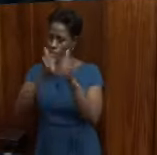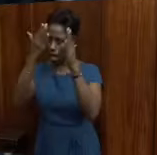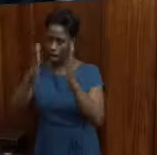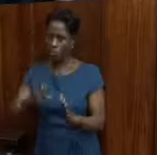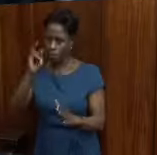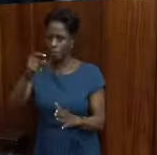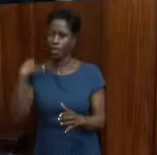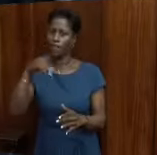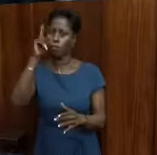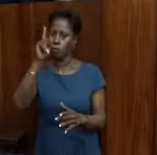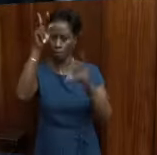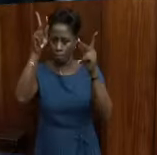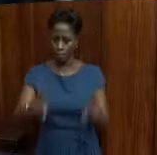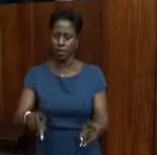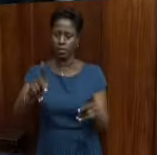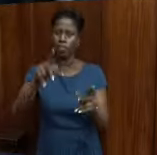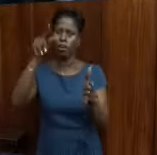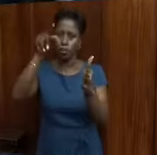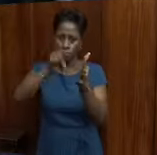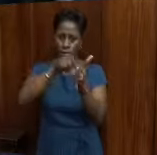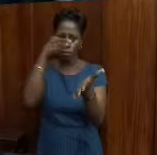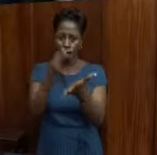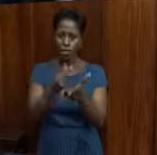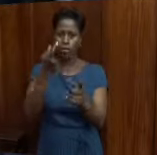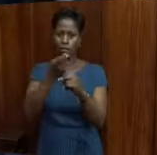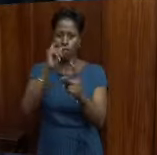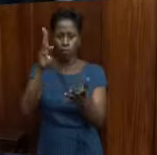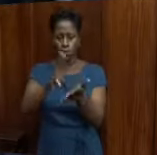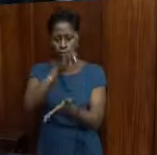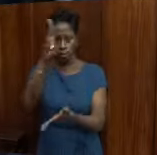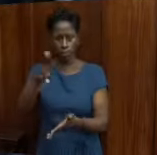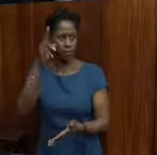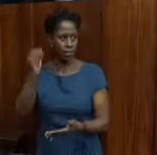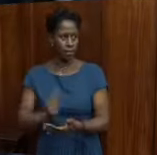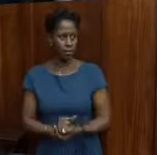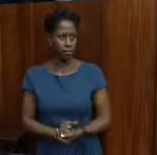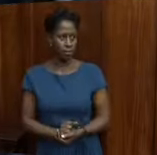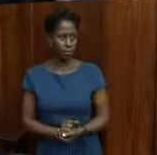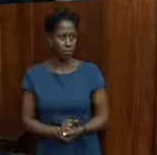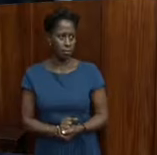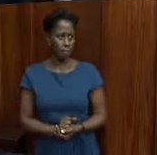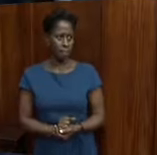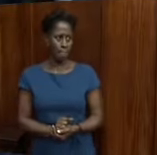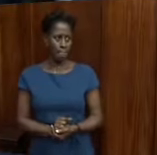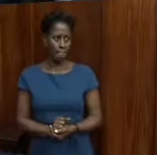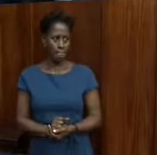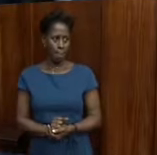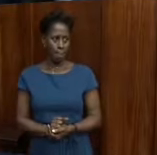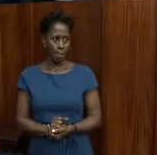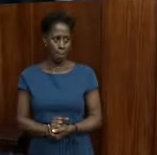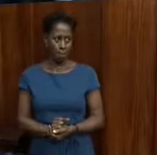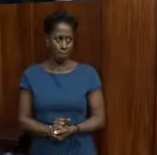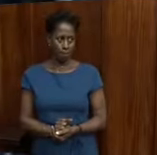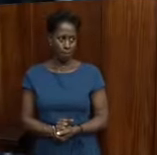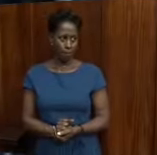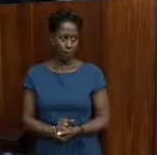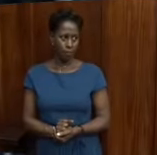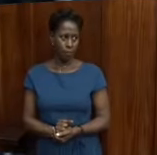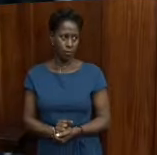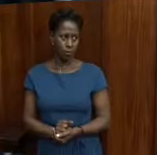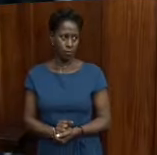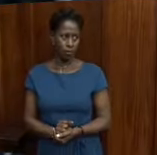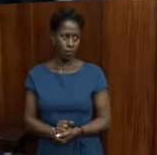In this regard, we shall provide tax relief to business places that assist employees pursuing education